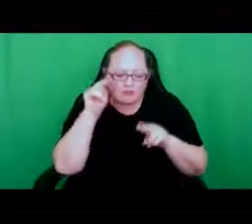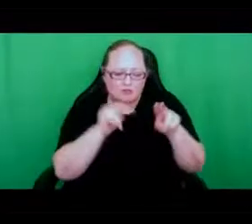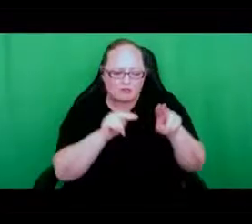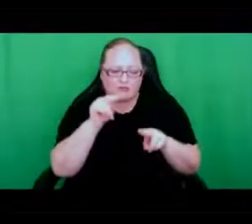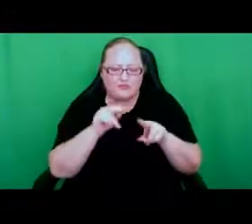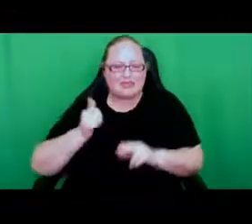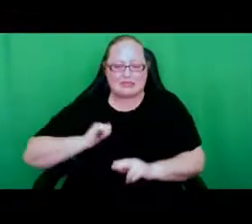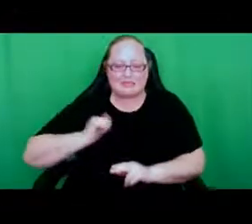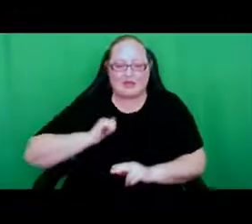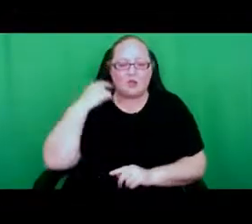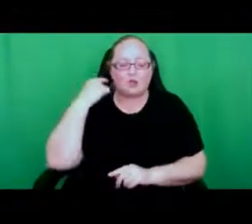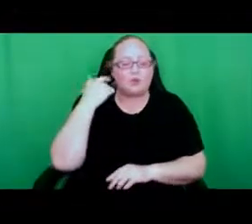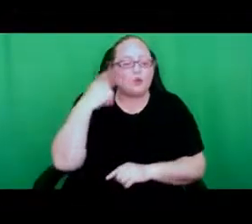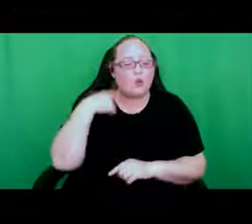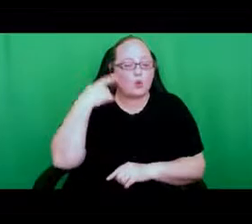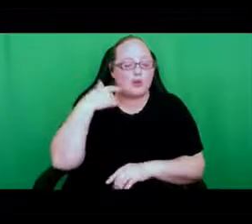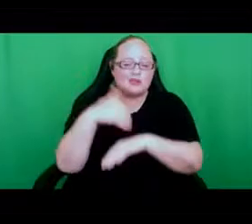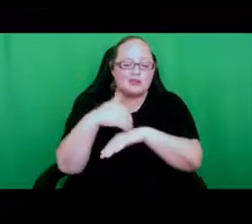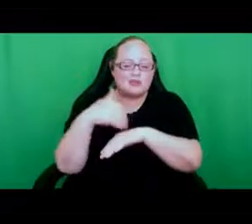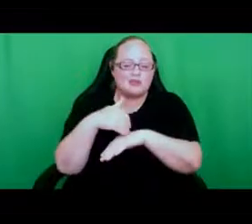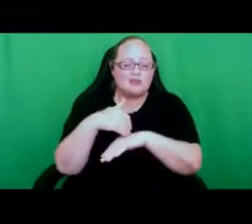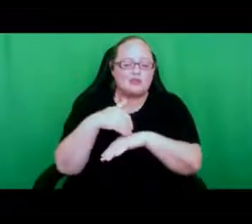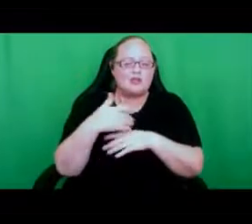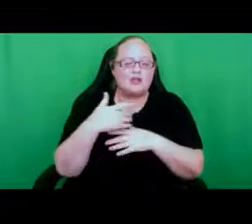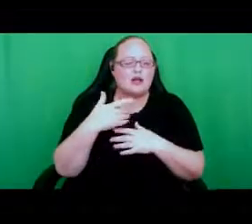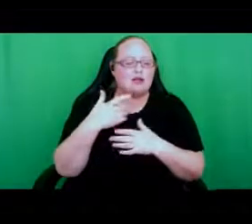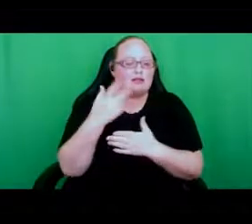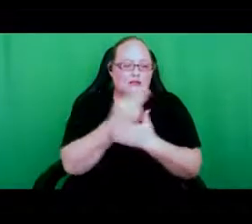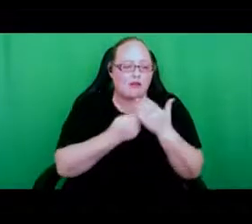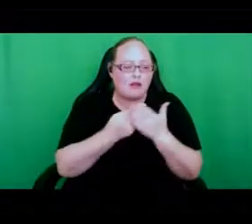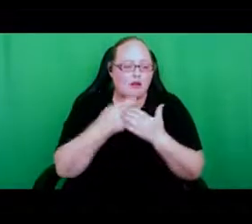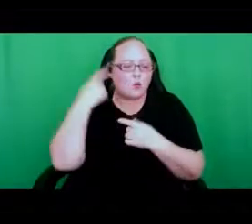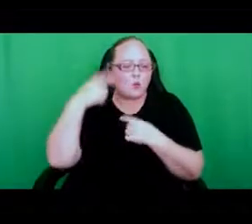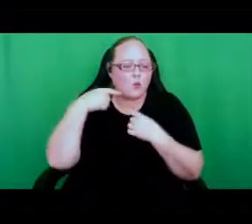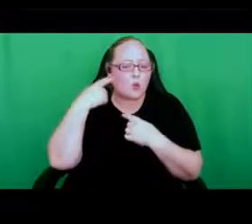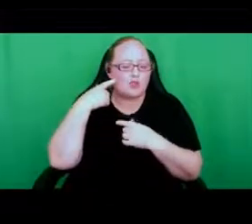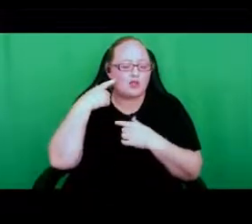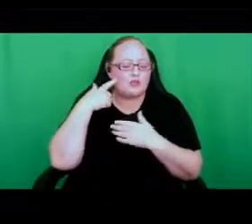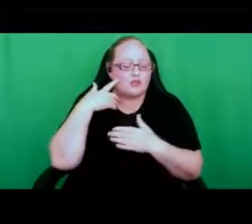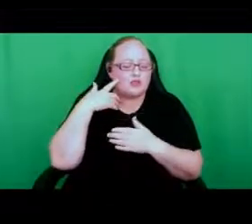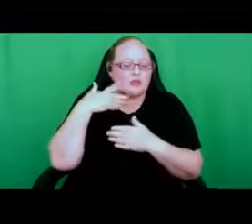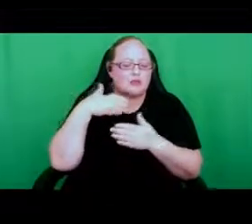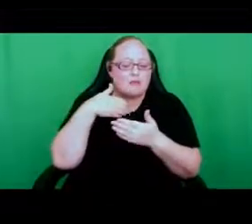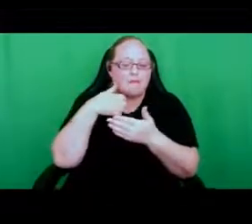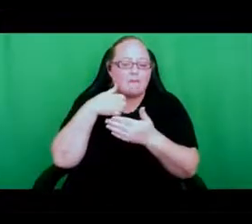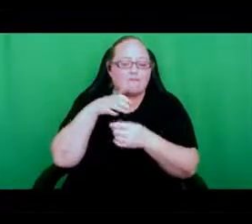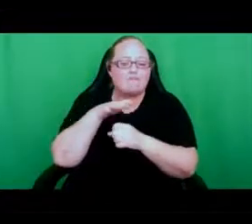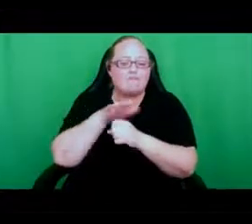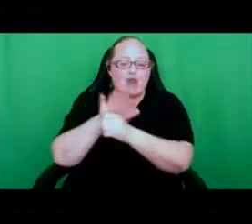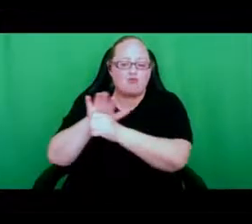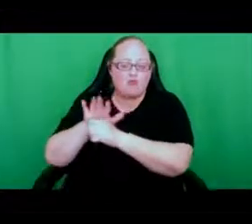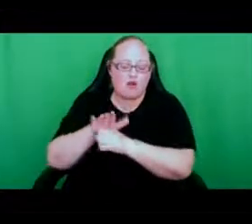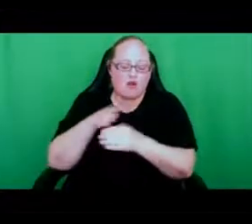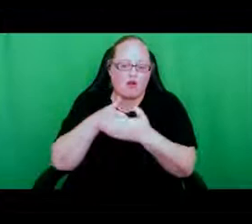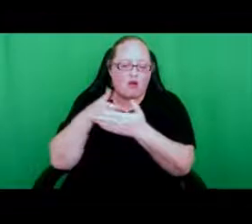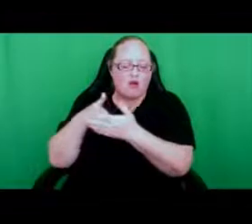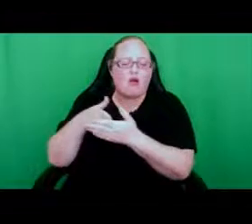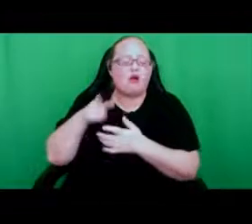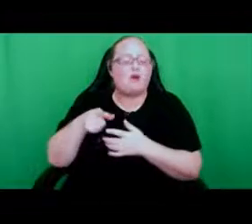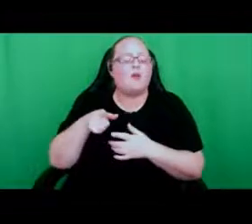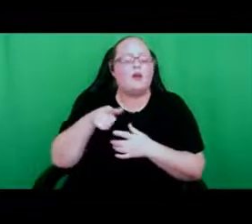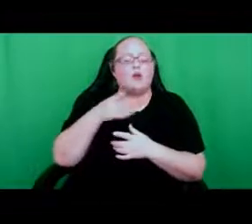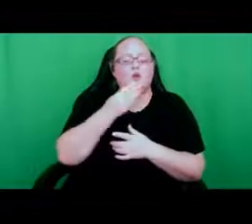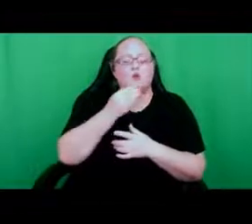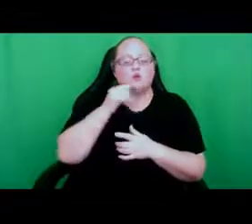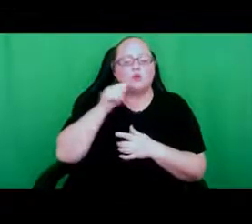and we design the location of noise barriers based on these impacts. So the noise barriers are used to dampen and